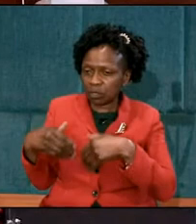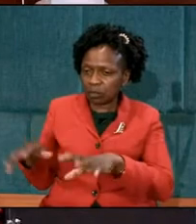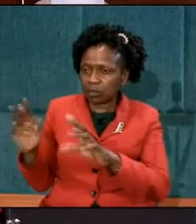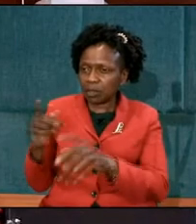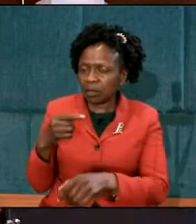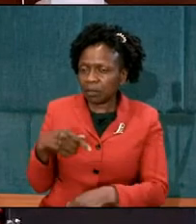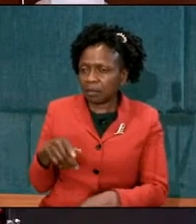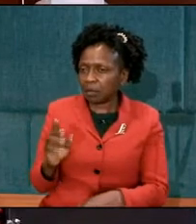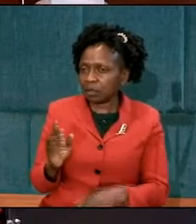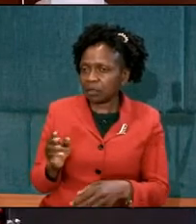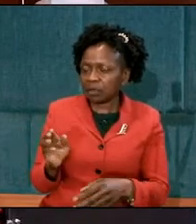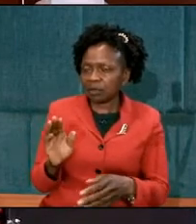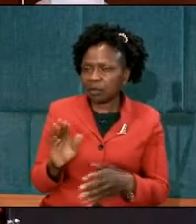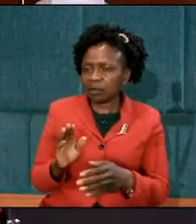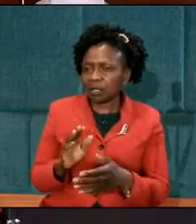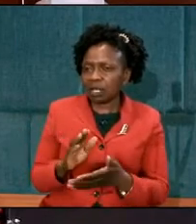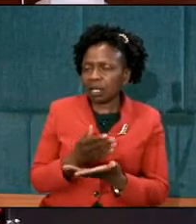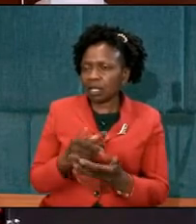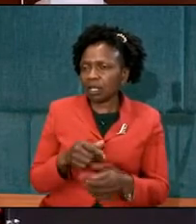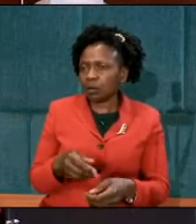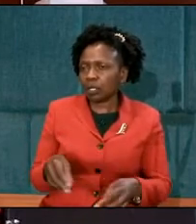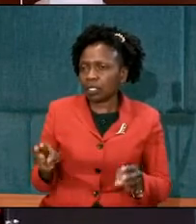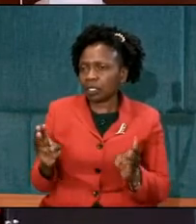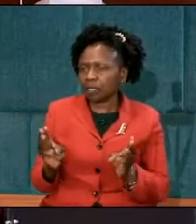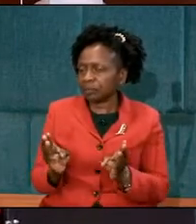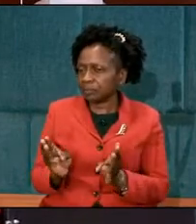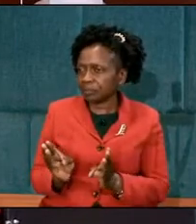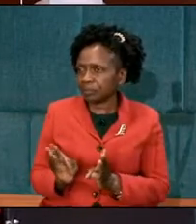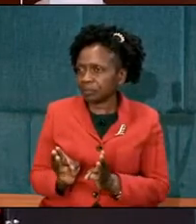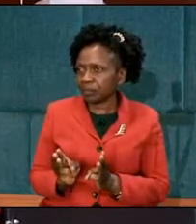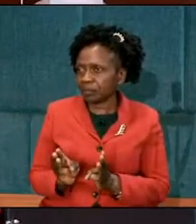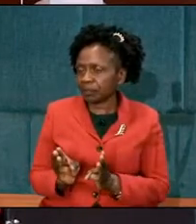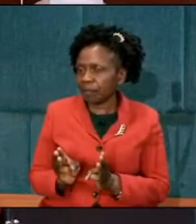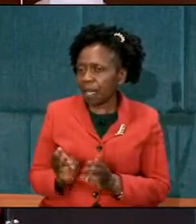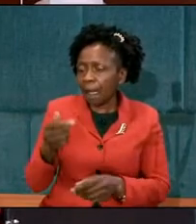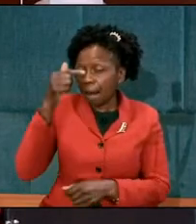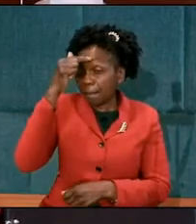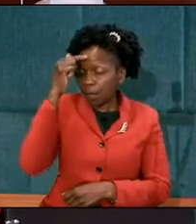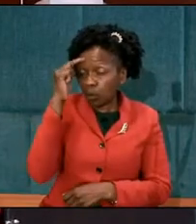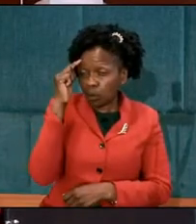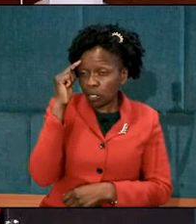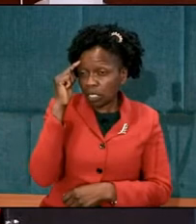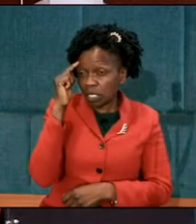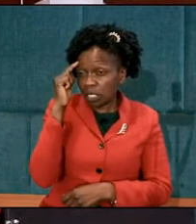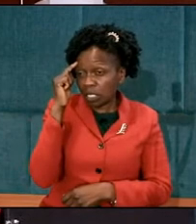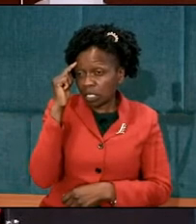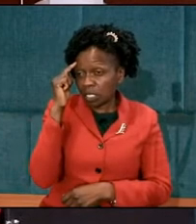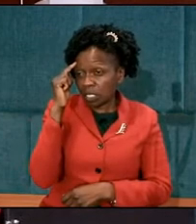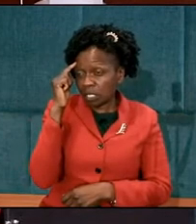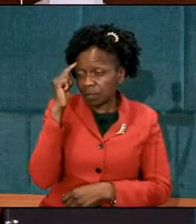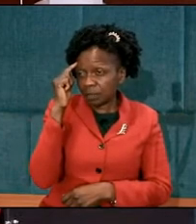the truth is some of those folks disqualify themselves because